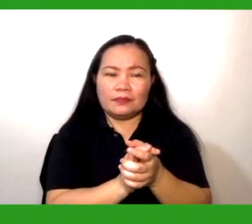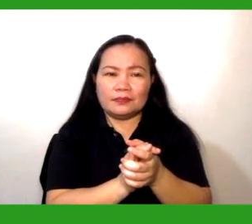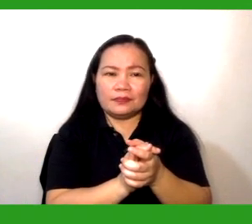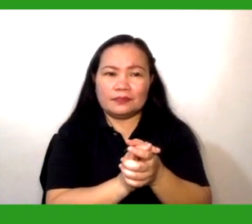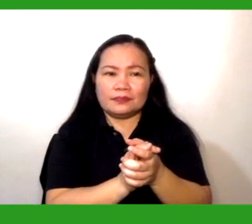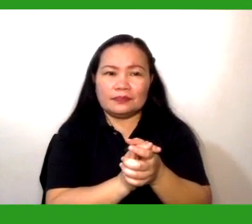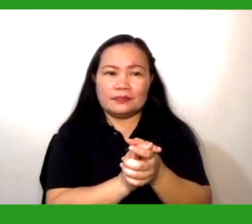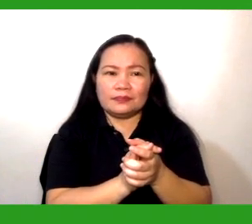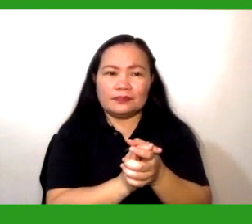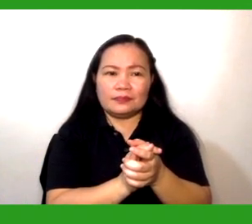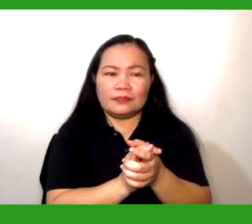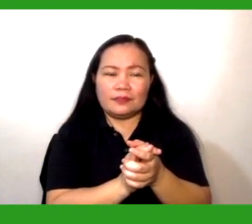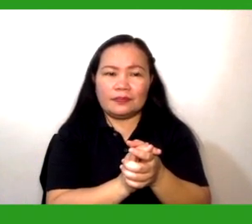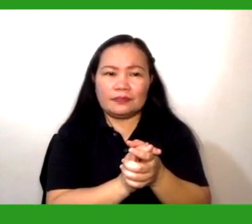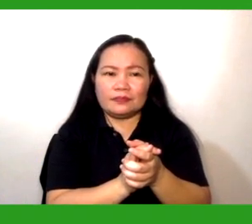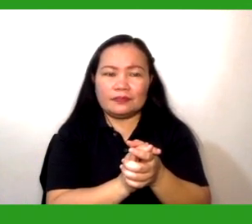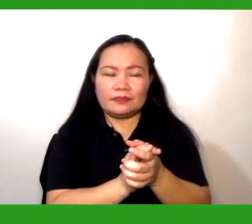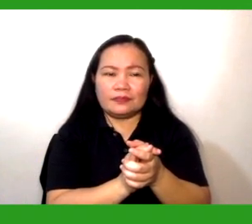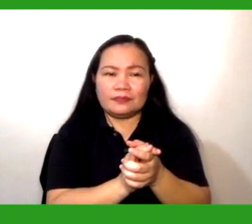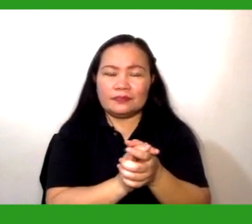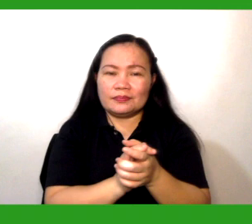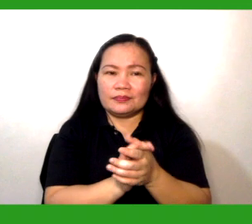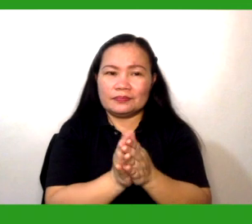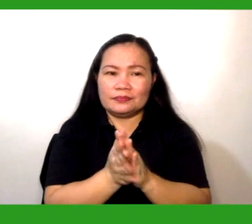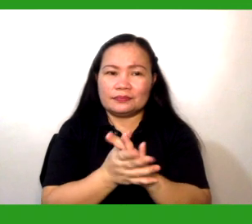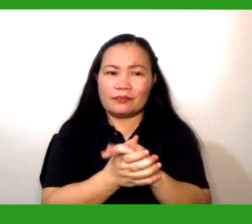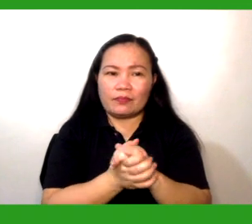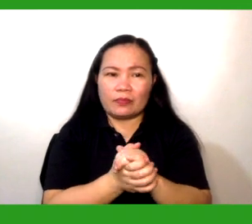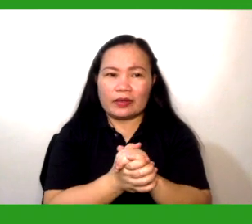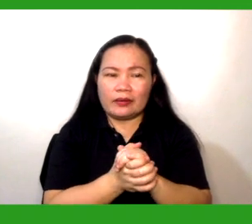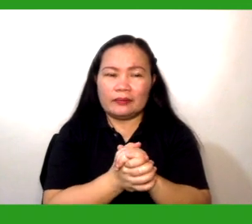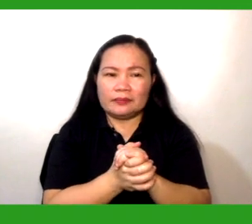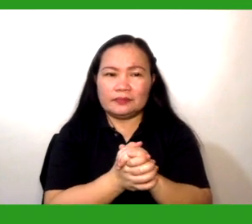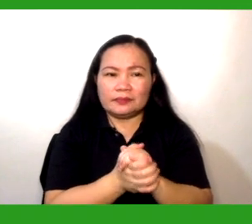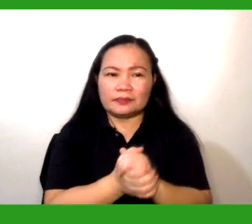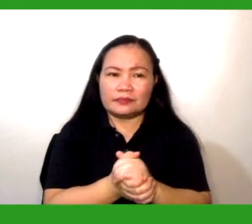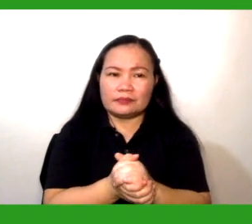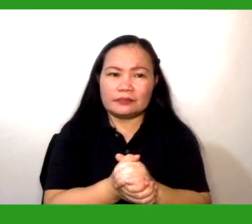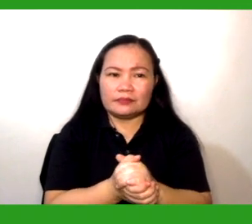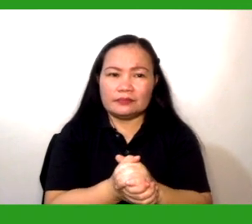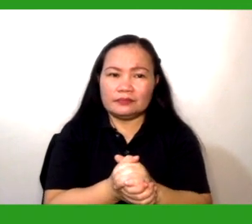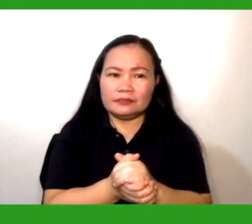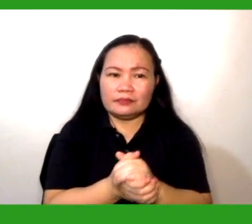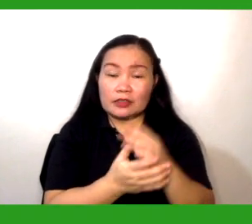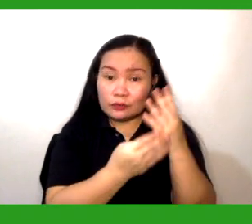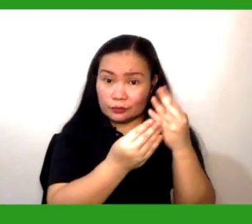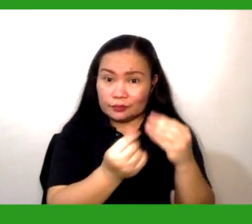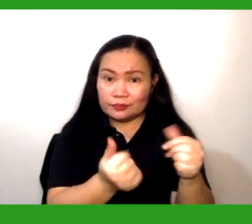F. And then for number 6, 212 degree Fahrenheit. And then for our